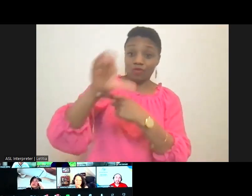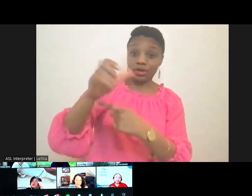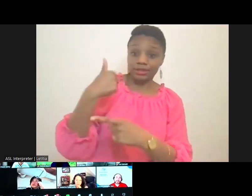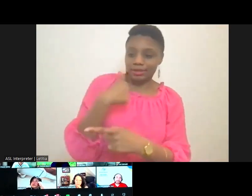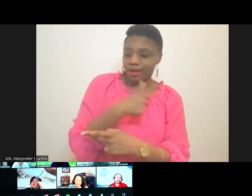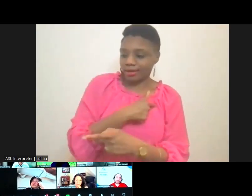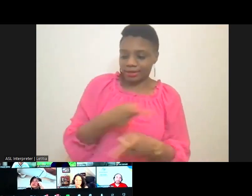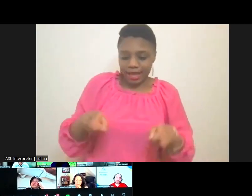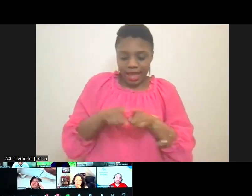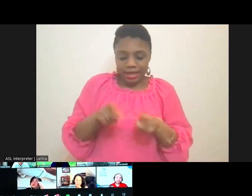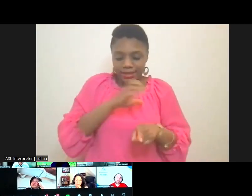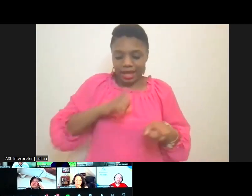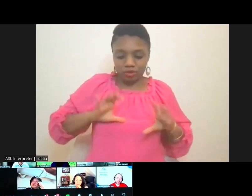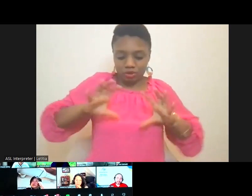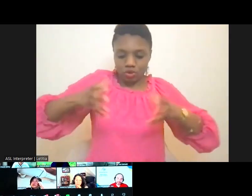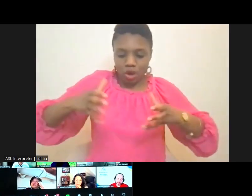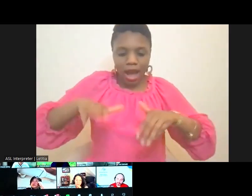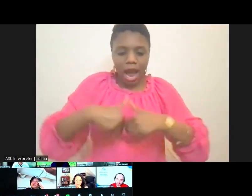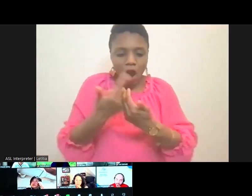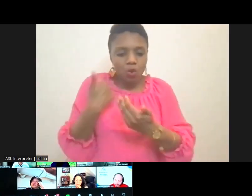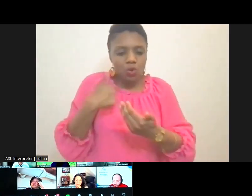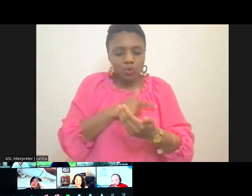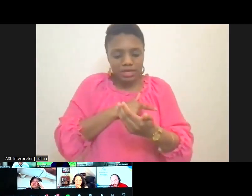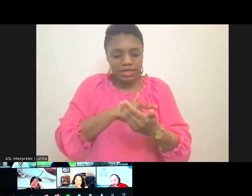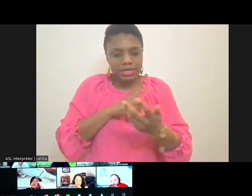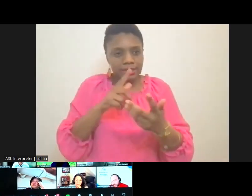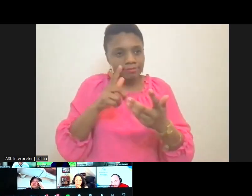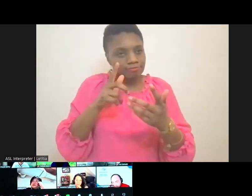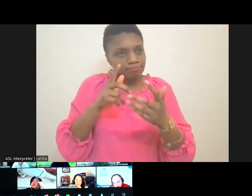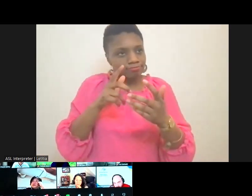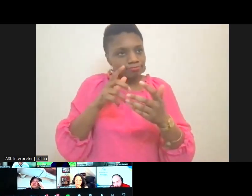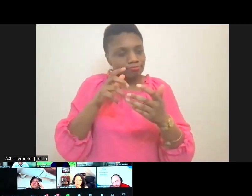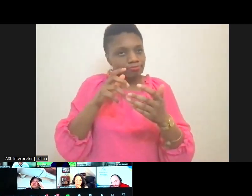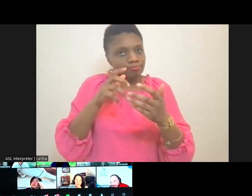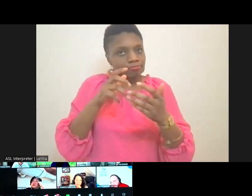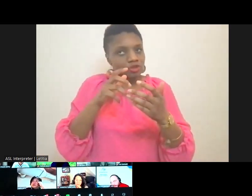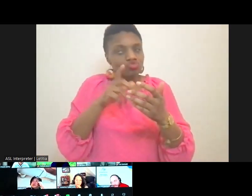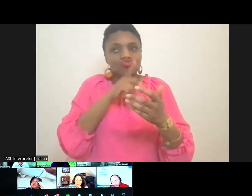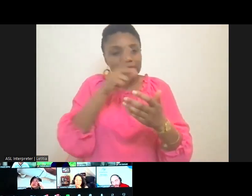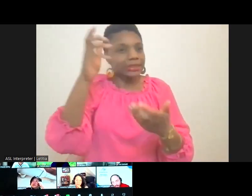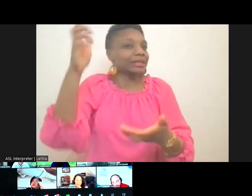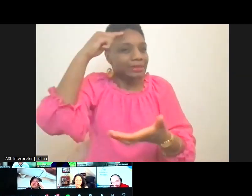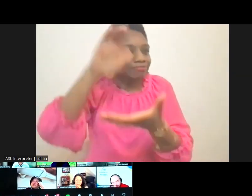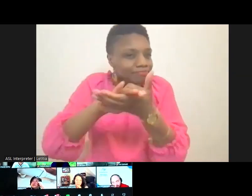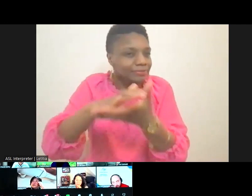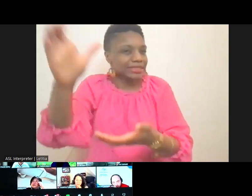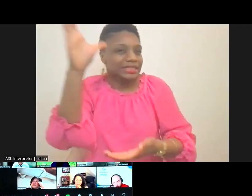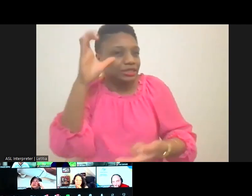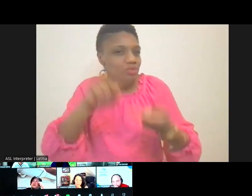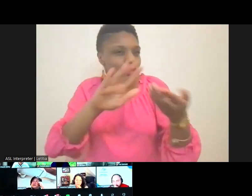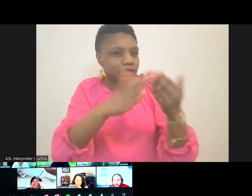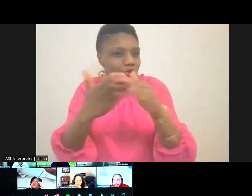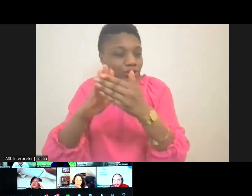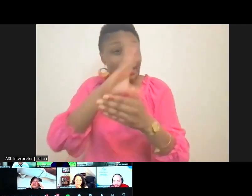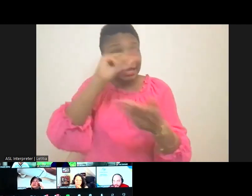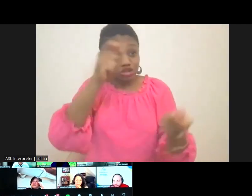council accountable to community, how are we holding the secretariat accountable, and how are we making sure that like as